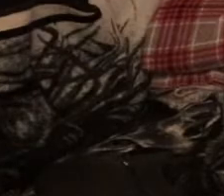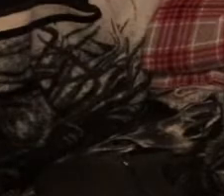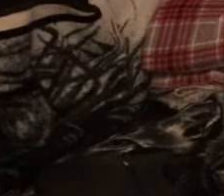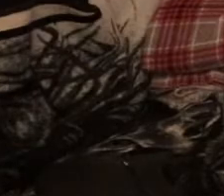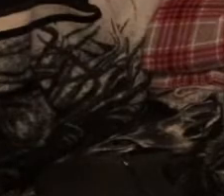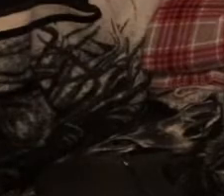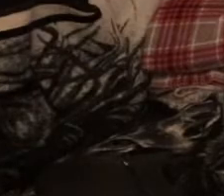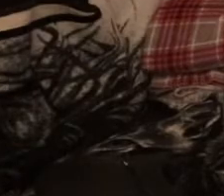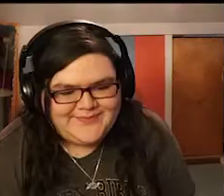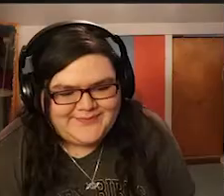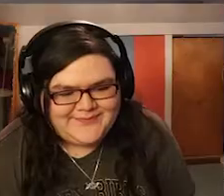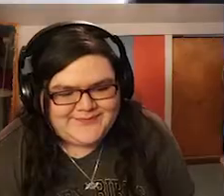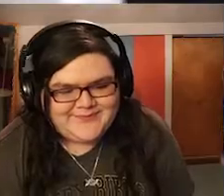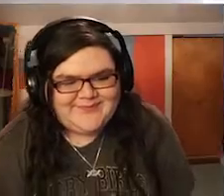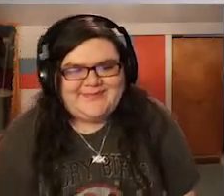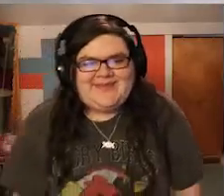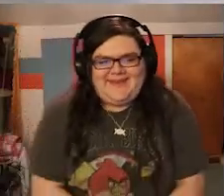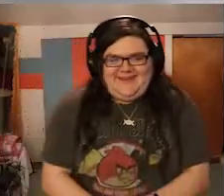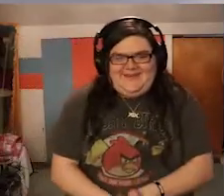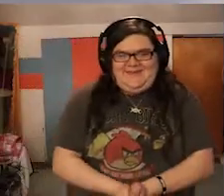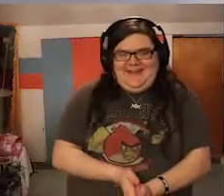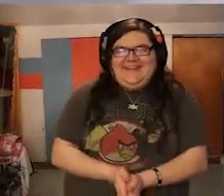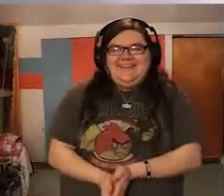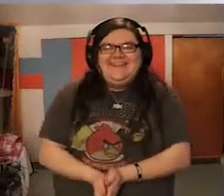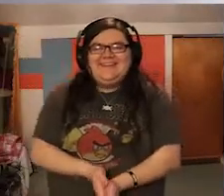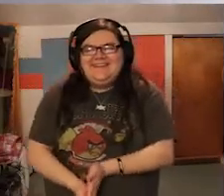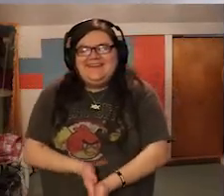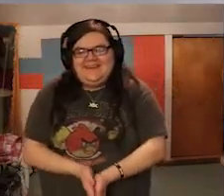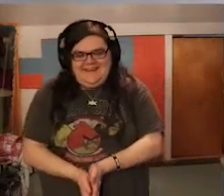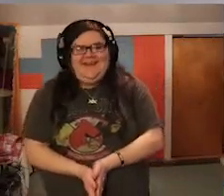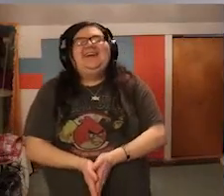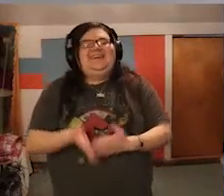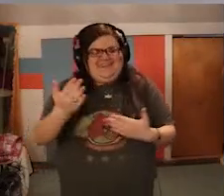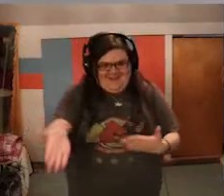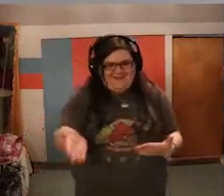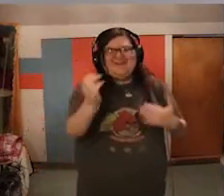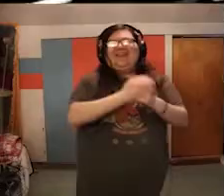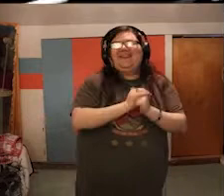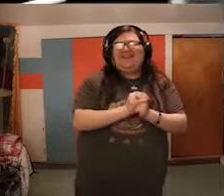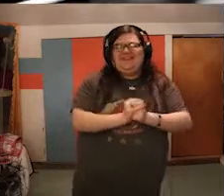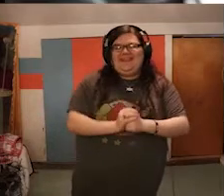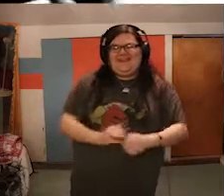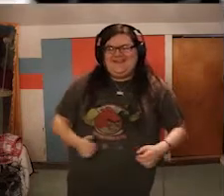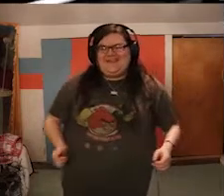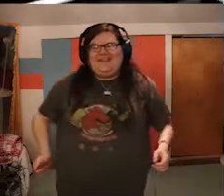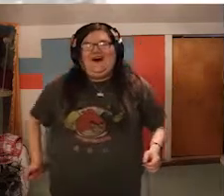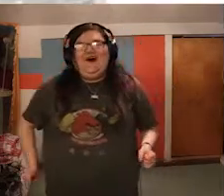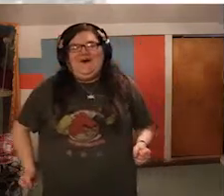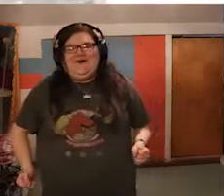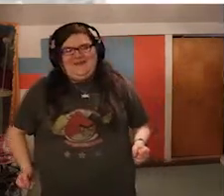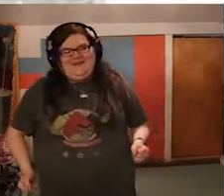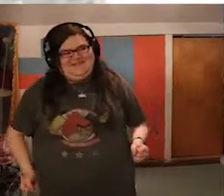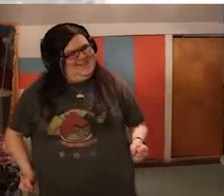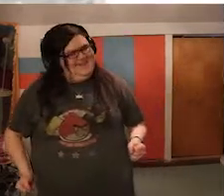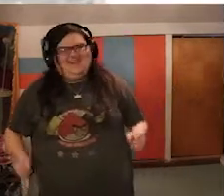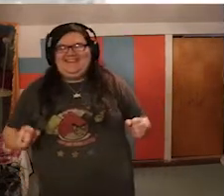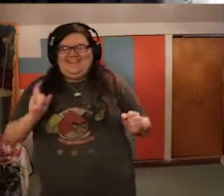again. Alright, so a while ago I did a video where I was JJ's assistant for a day. Yes, that's the one that I was...